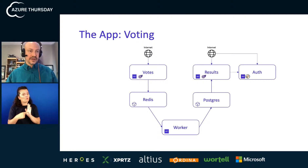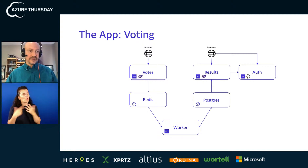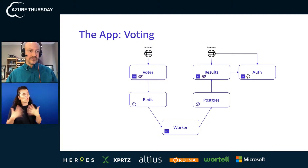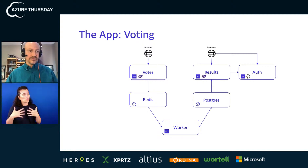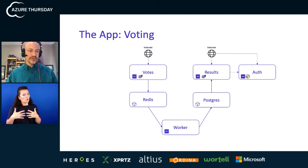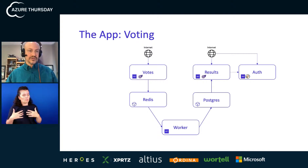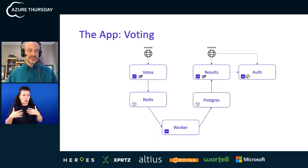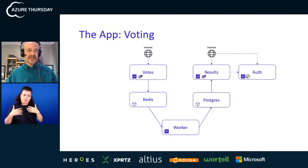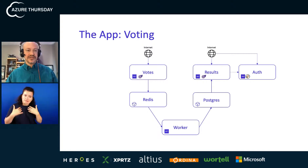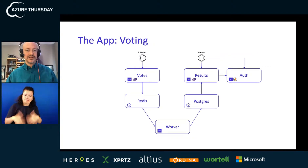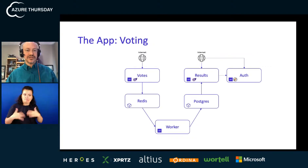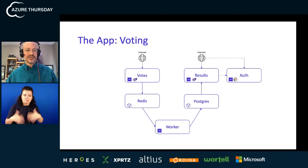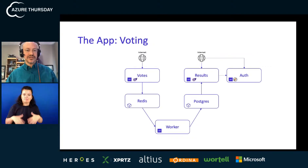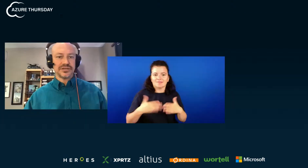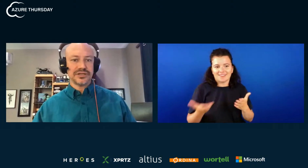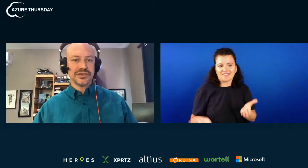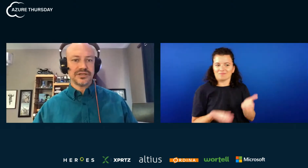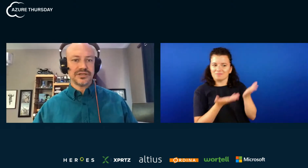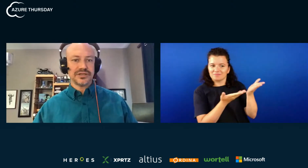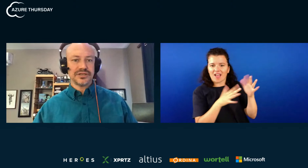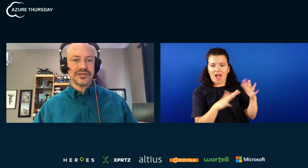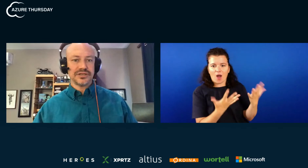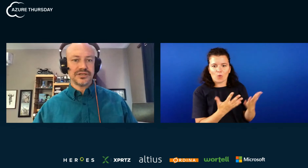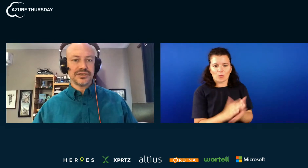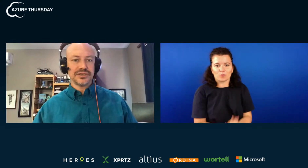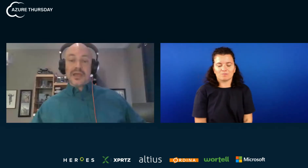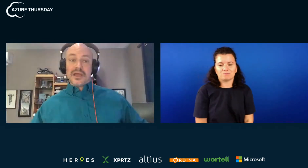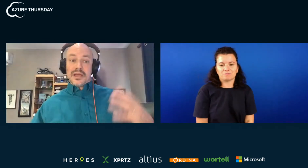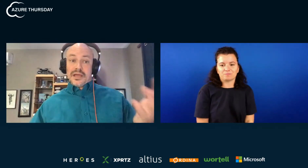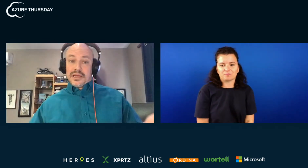if we go use slide view, okay.